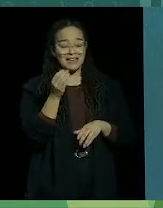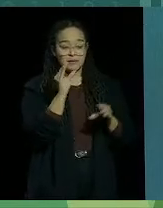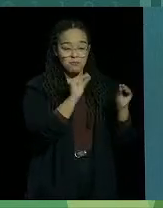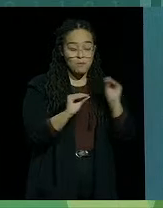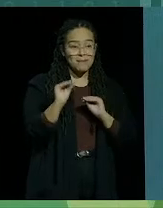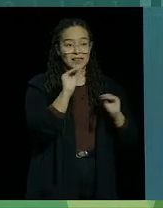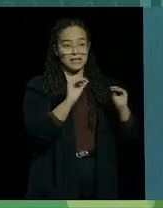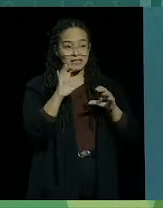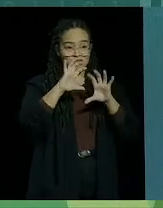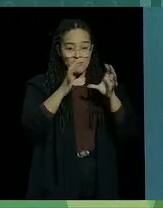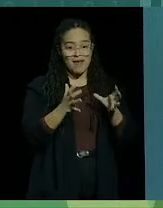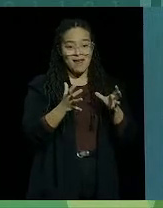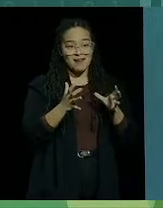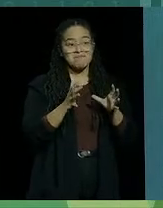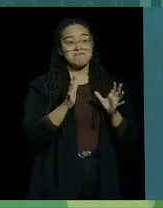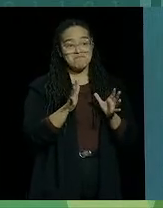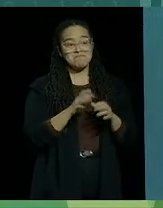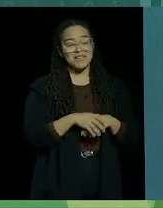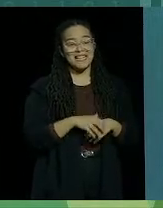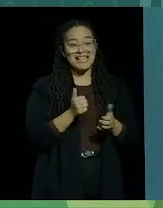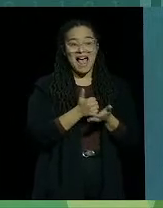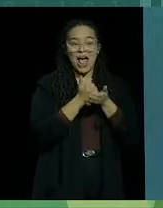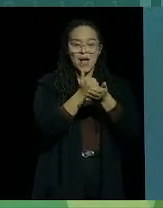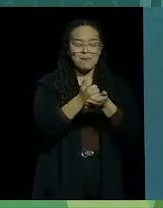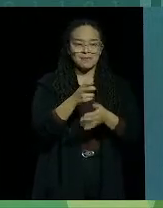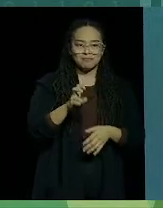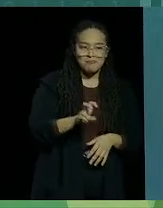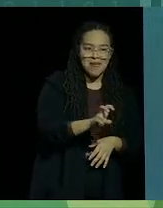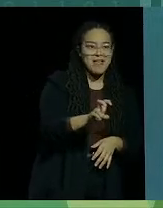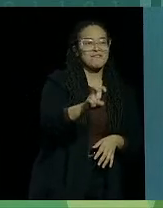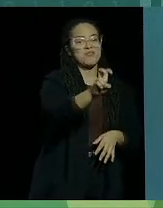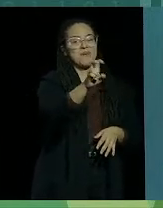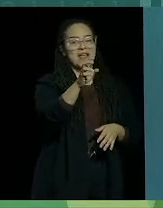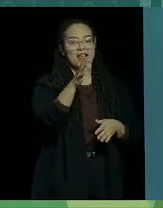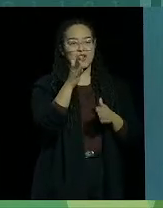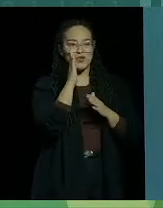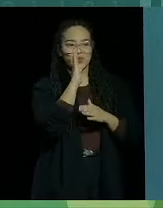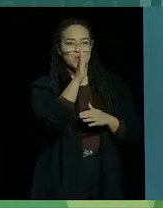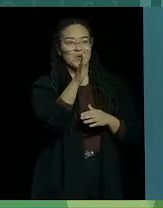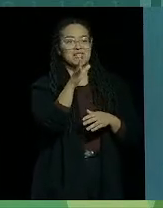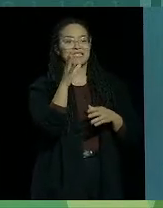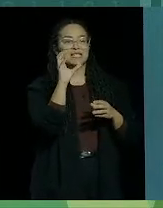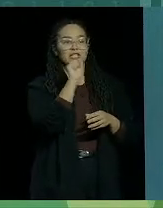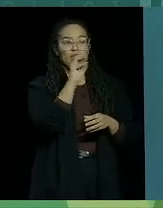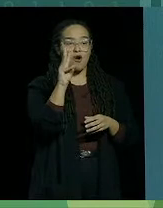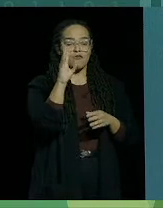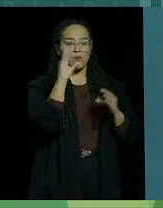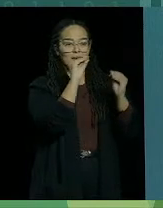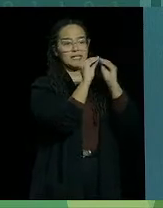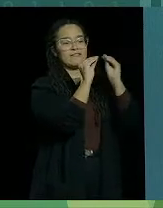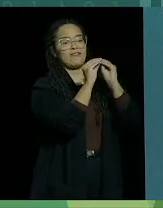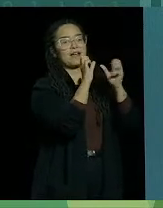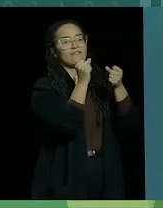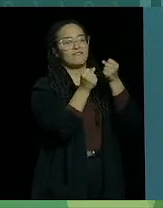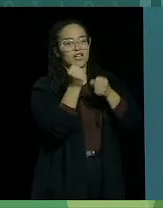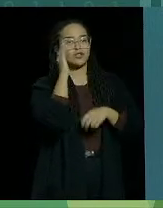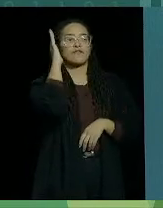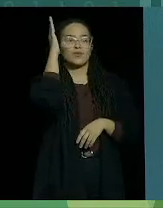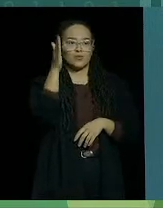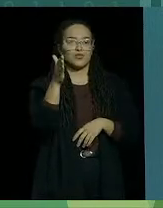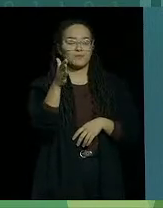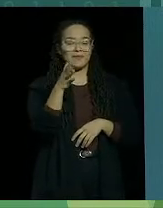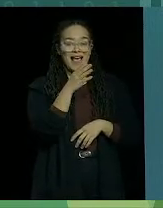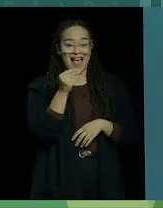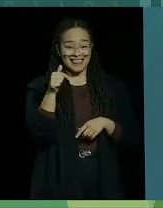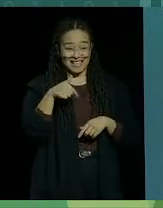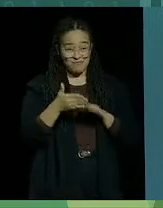domain, of course, it's helping pave the way towards software-defined vehicles of the future. And